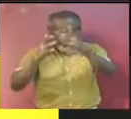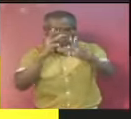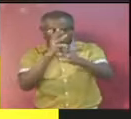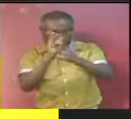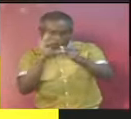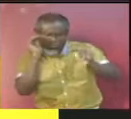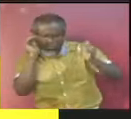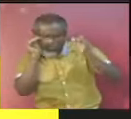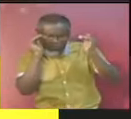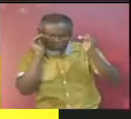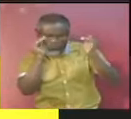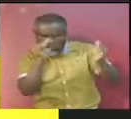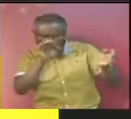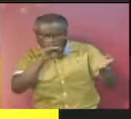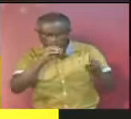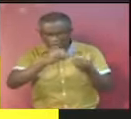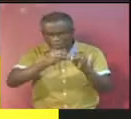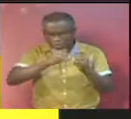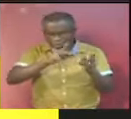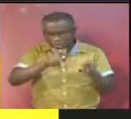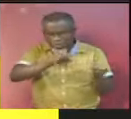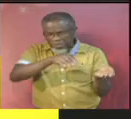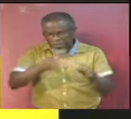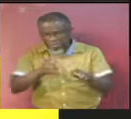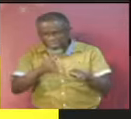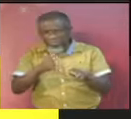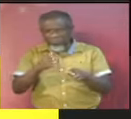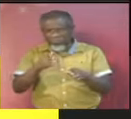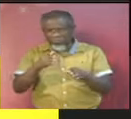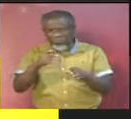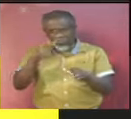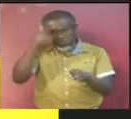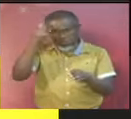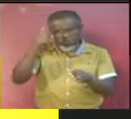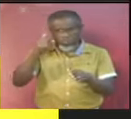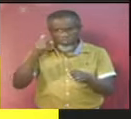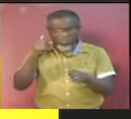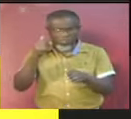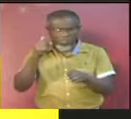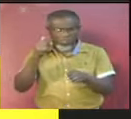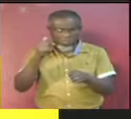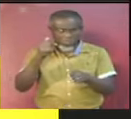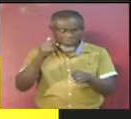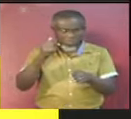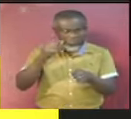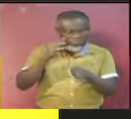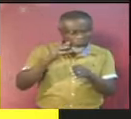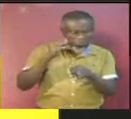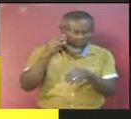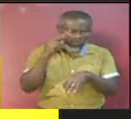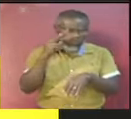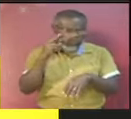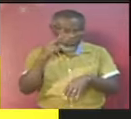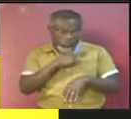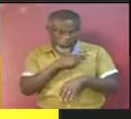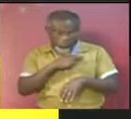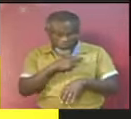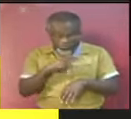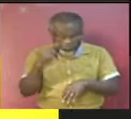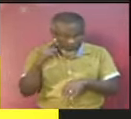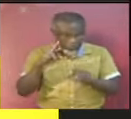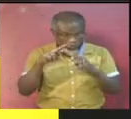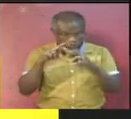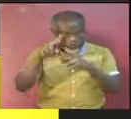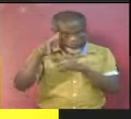analysis of deaths by race and ethnicity. What do your studies show on this analysis? That is one